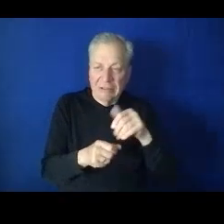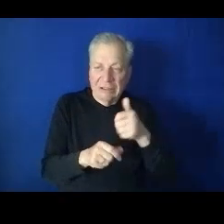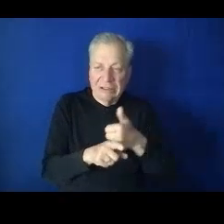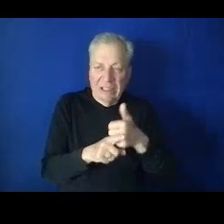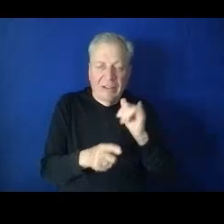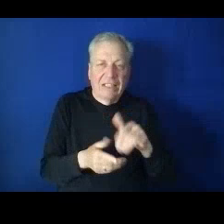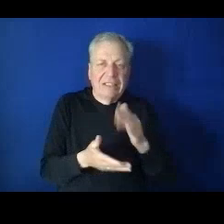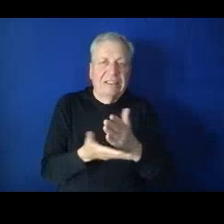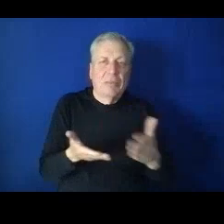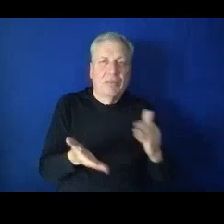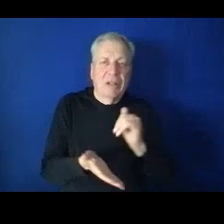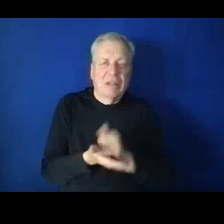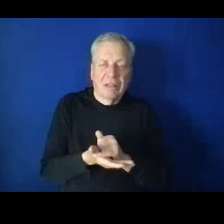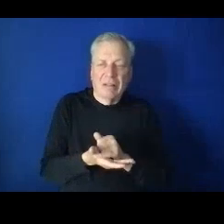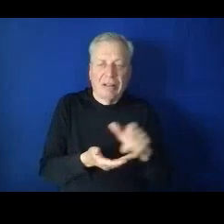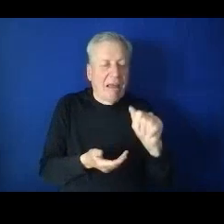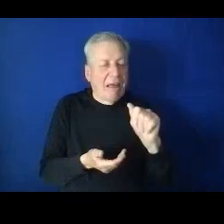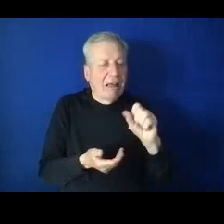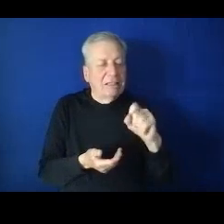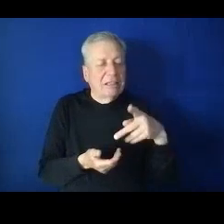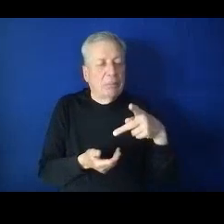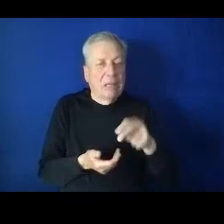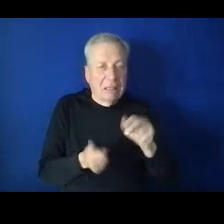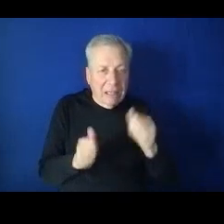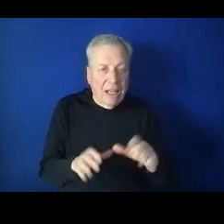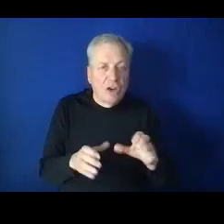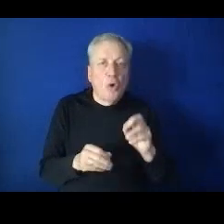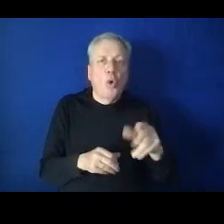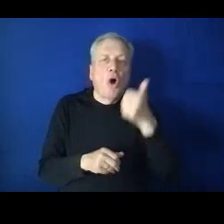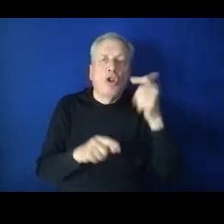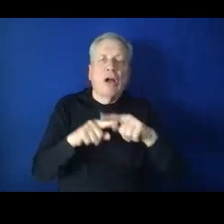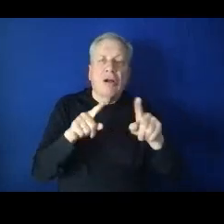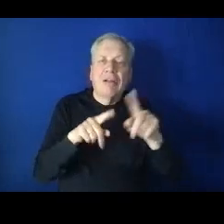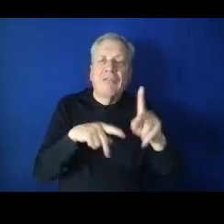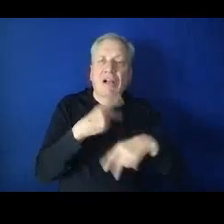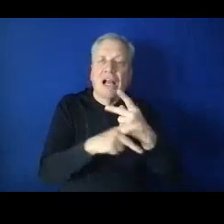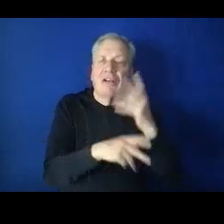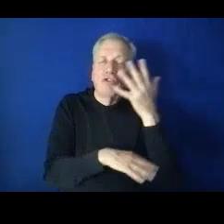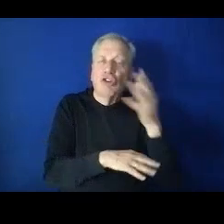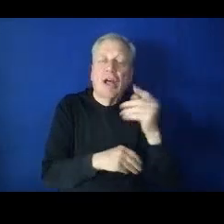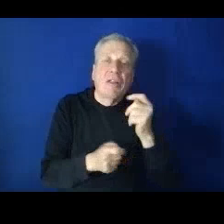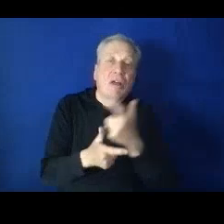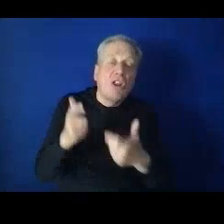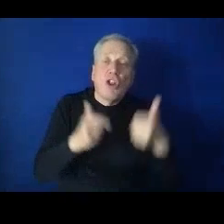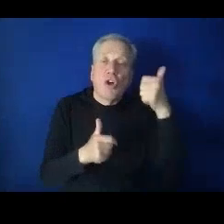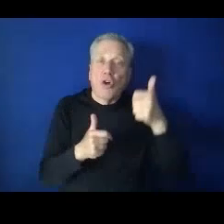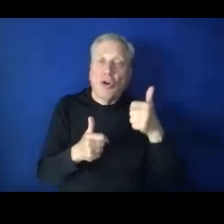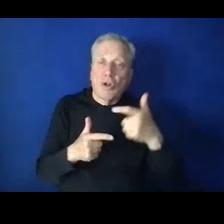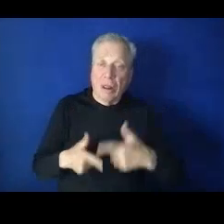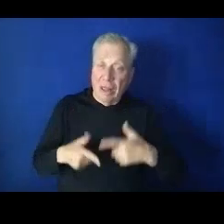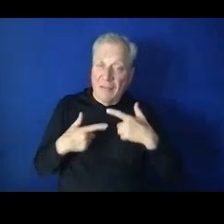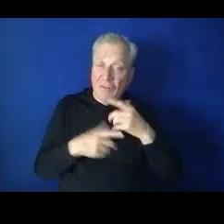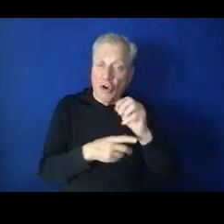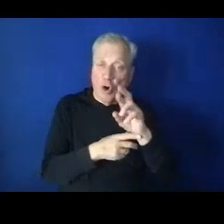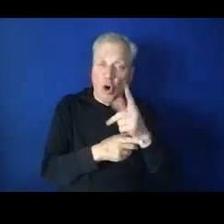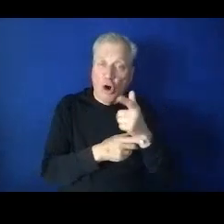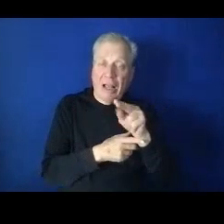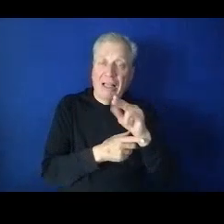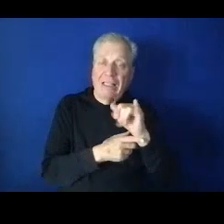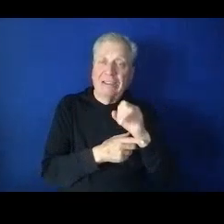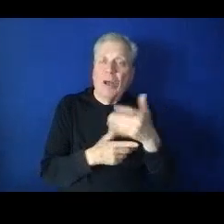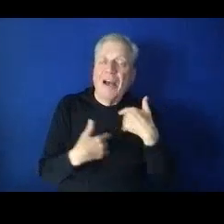that aspen can do, or popple trees. It's their largest living organism because they have that clonal